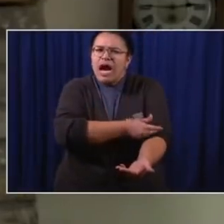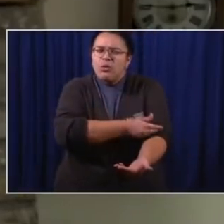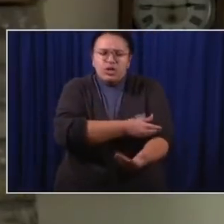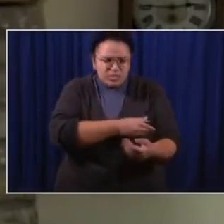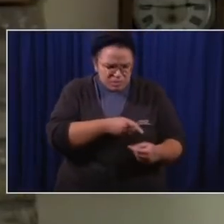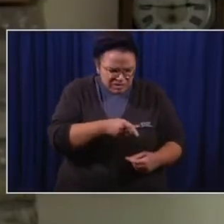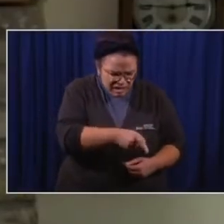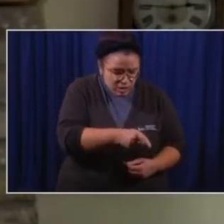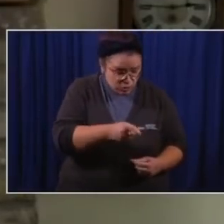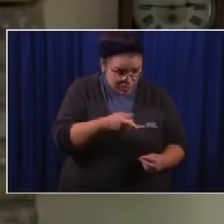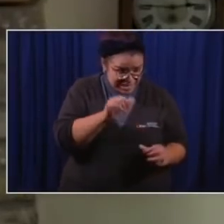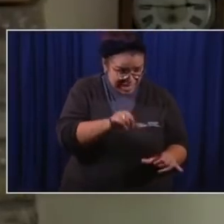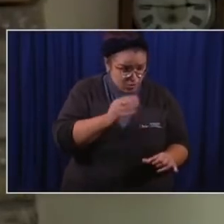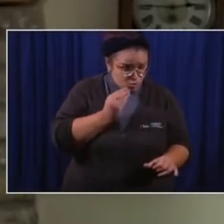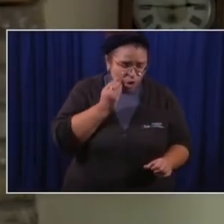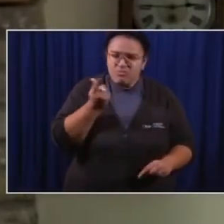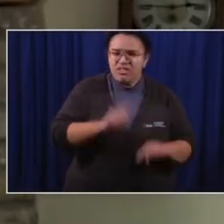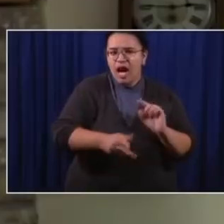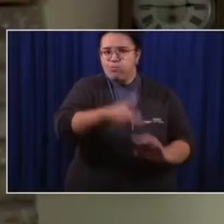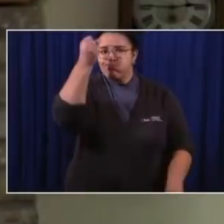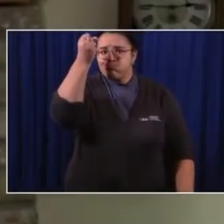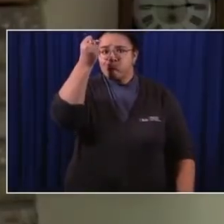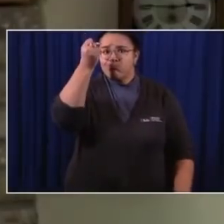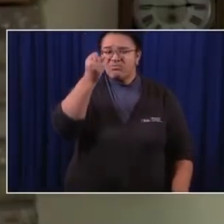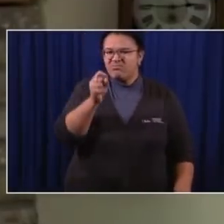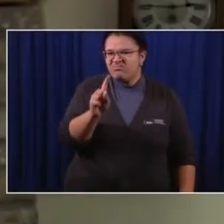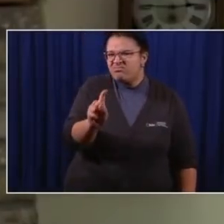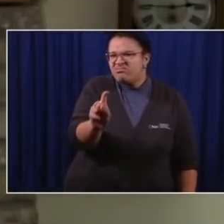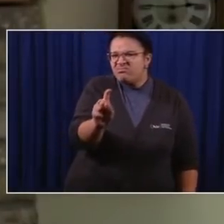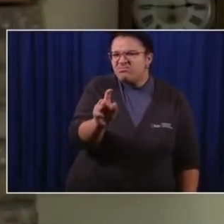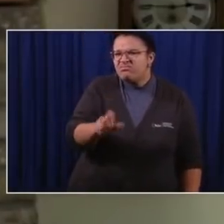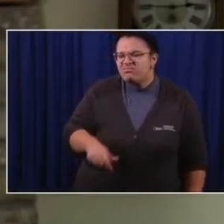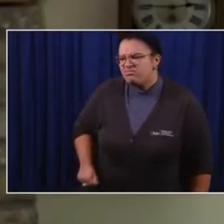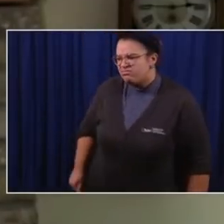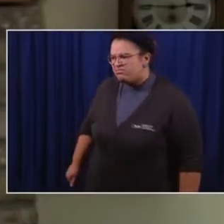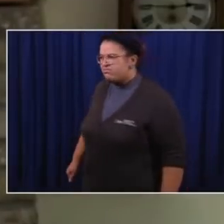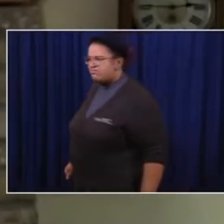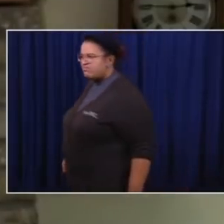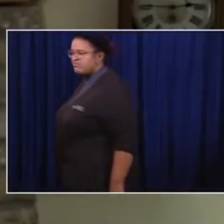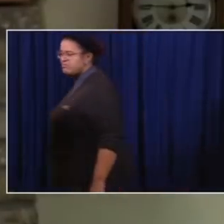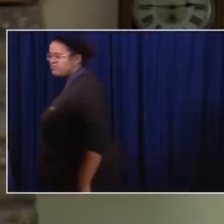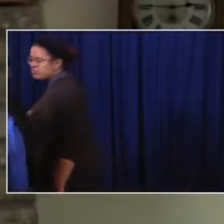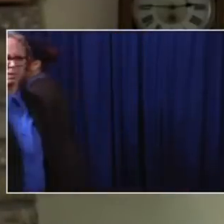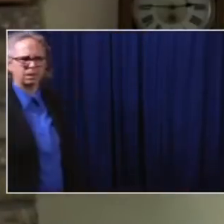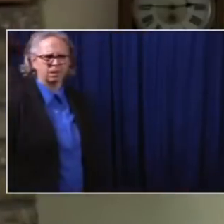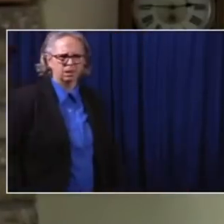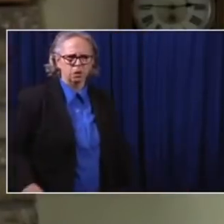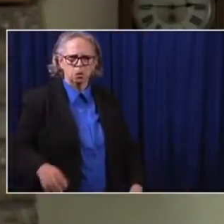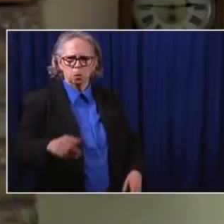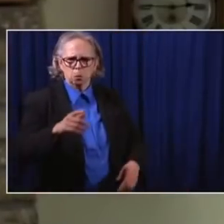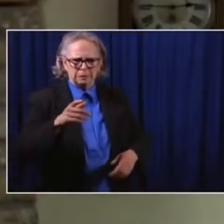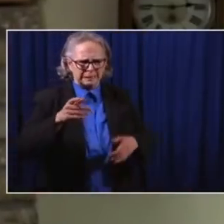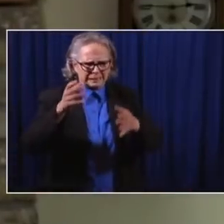Well, I think that primarily, Jack, that's going to be determined by individuals who think they're not safe at home.